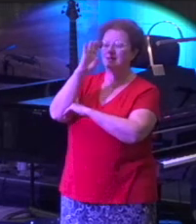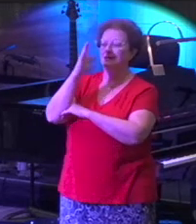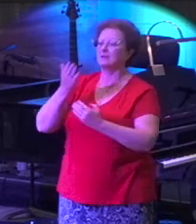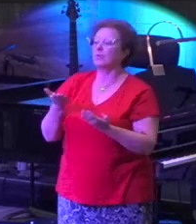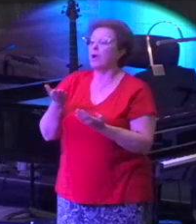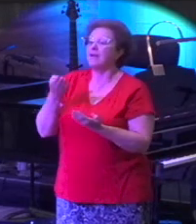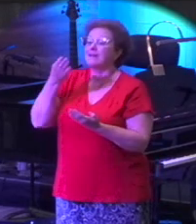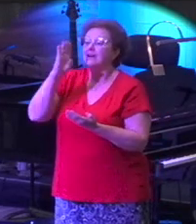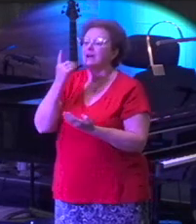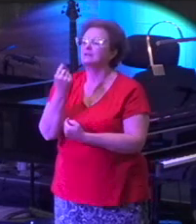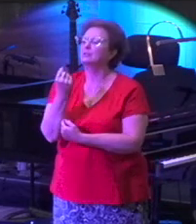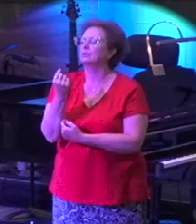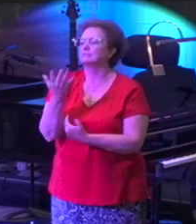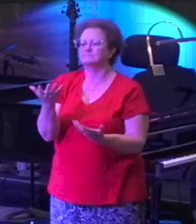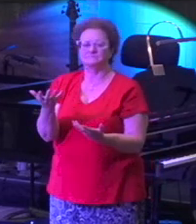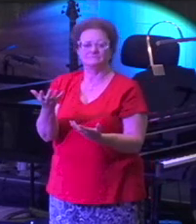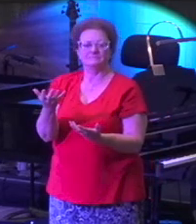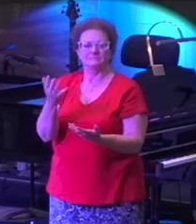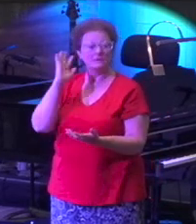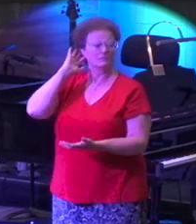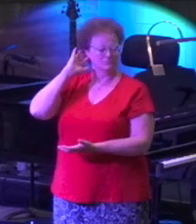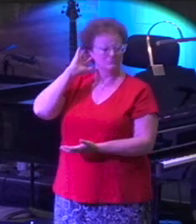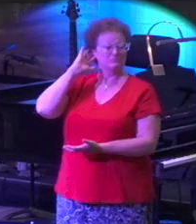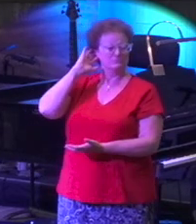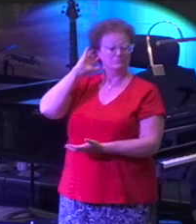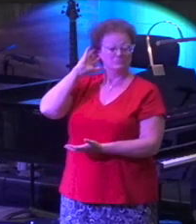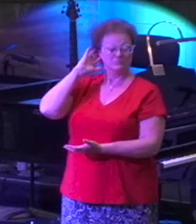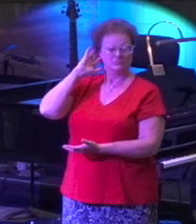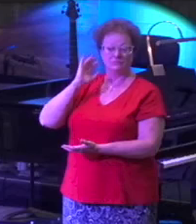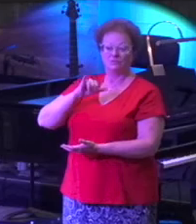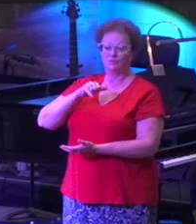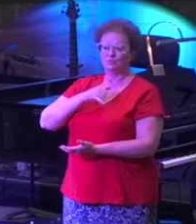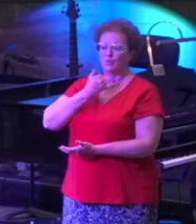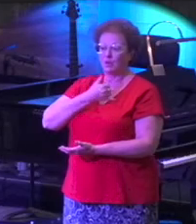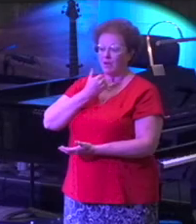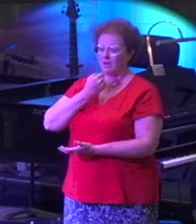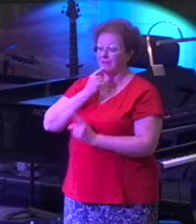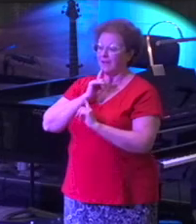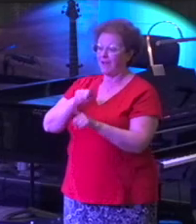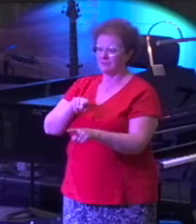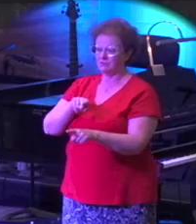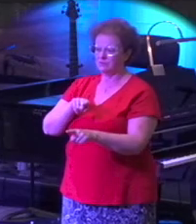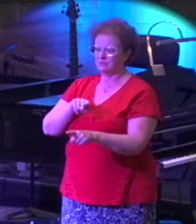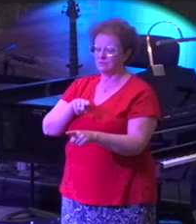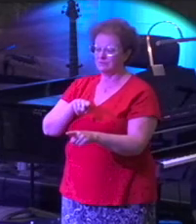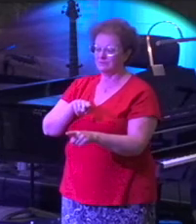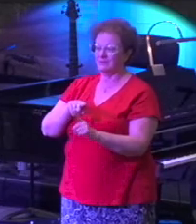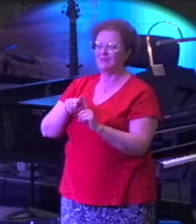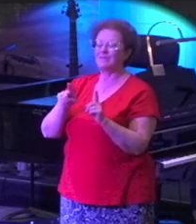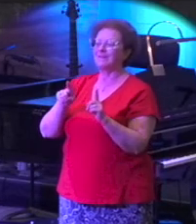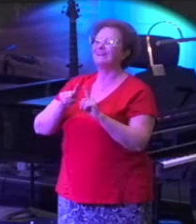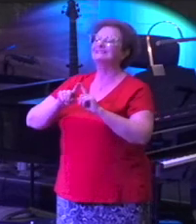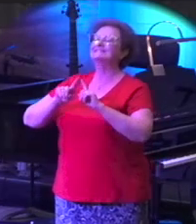do? He hears him, and he answers him, but not in the way that